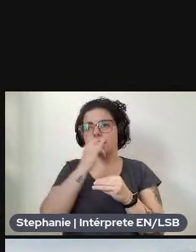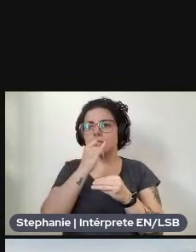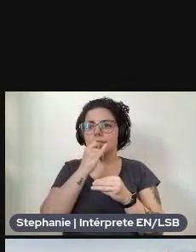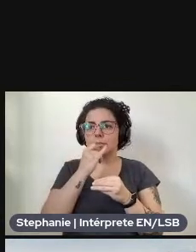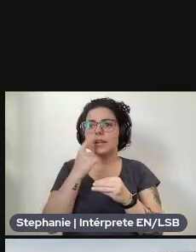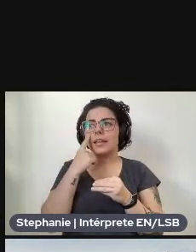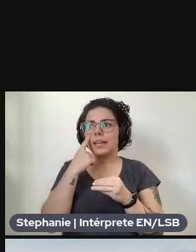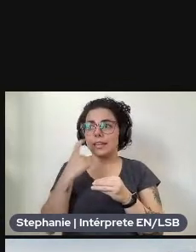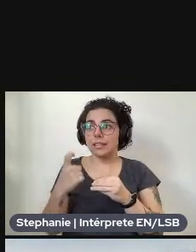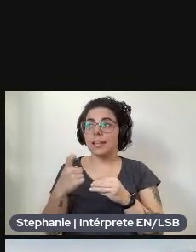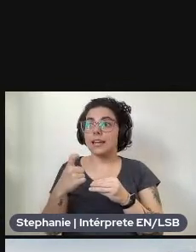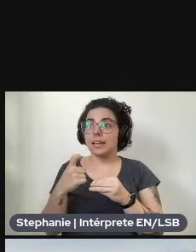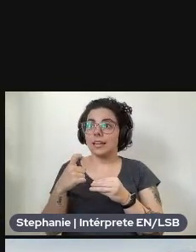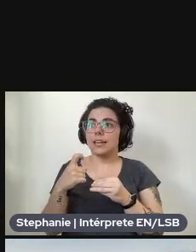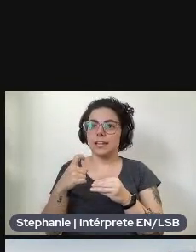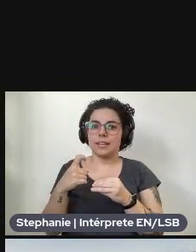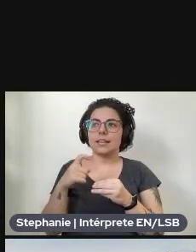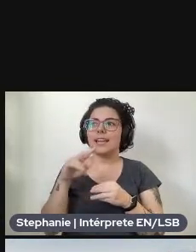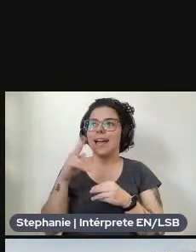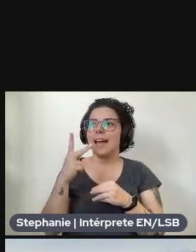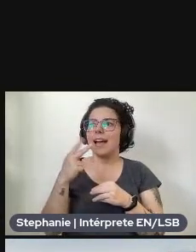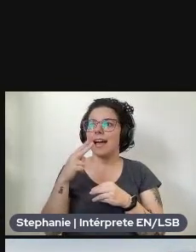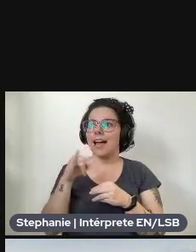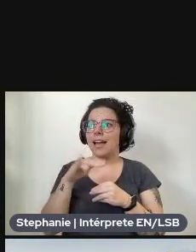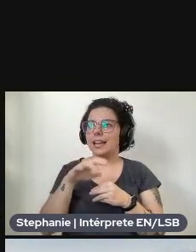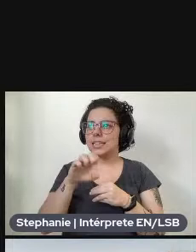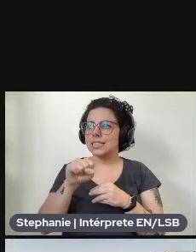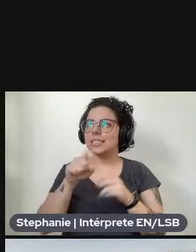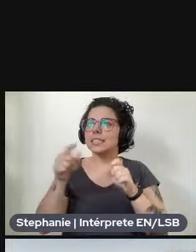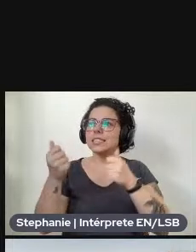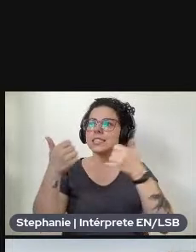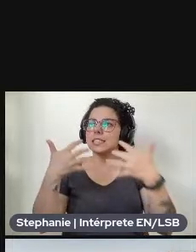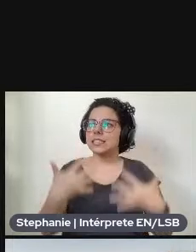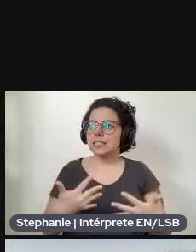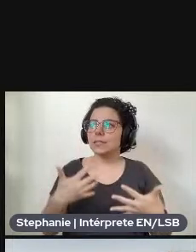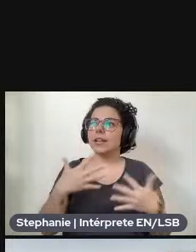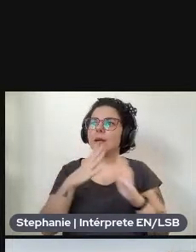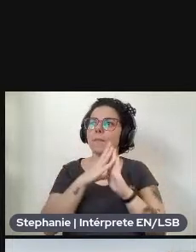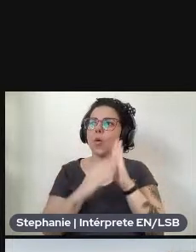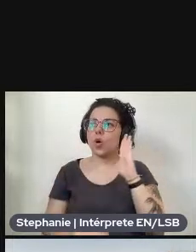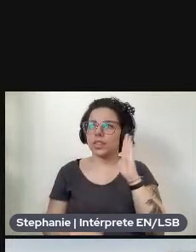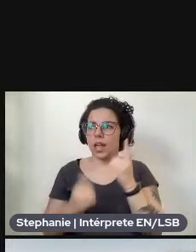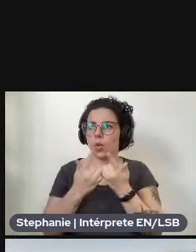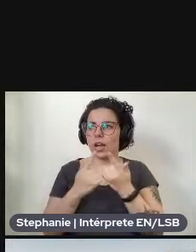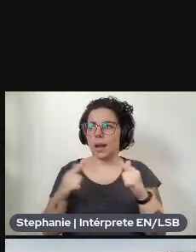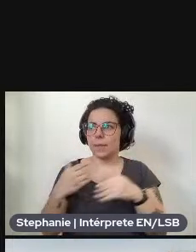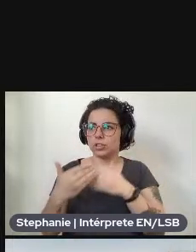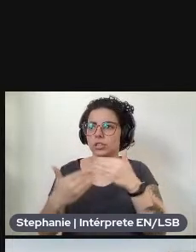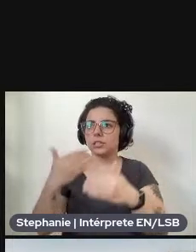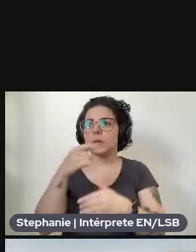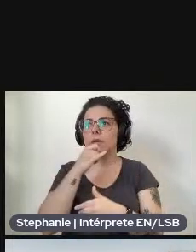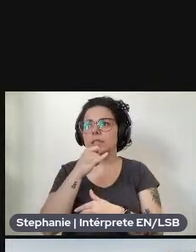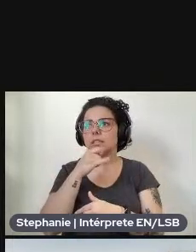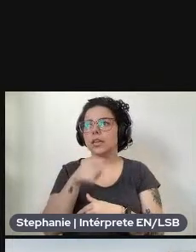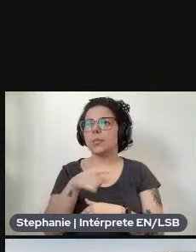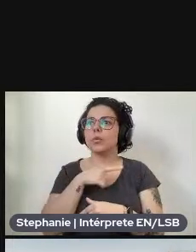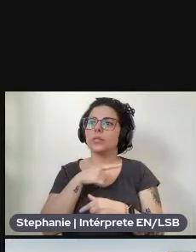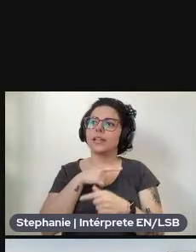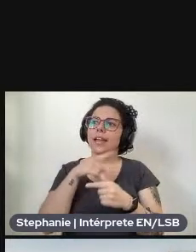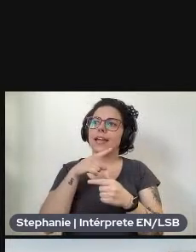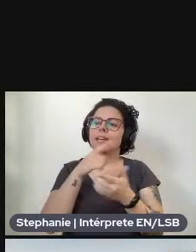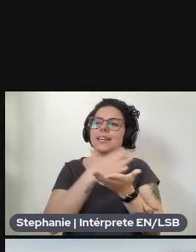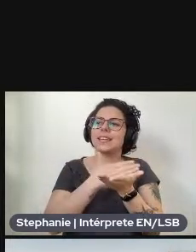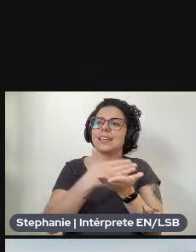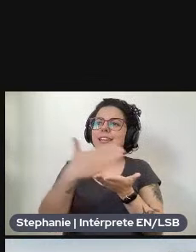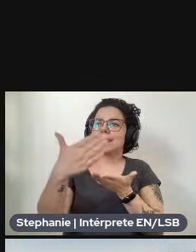is Heine's 4-step grammaticalization model, in which he includes first an initial stage with a